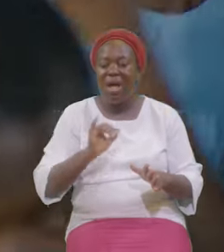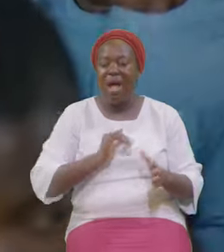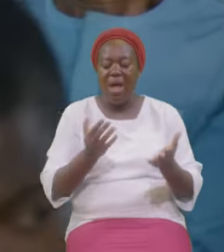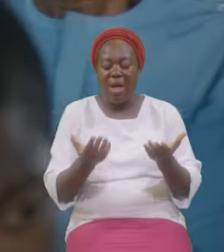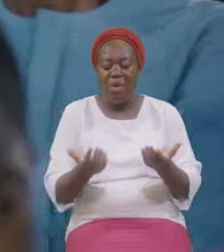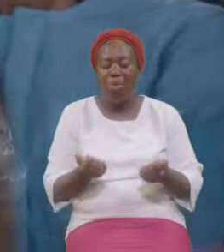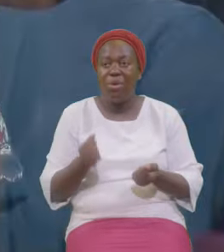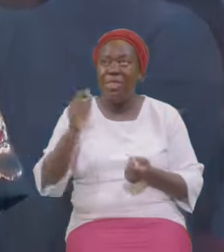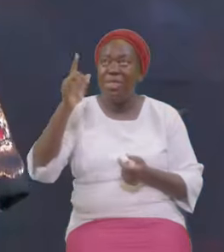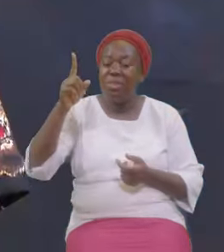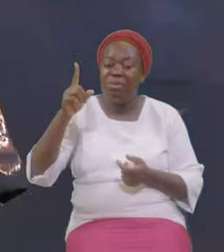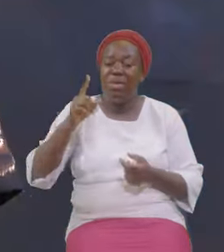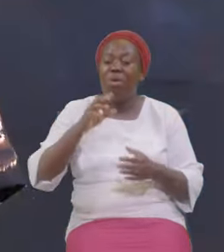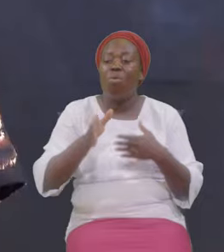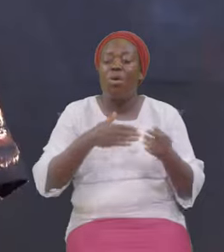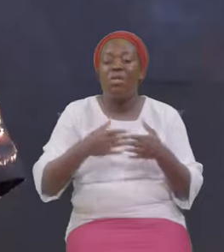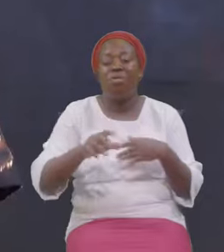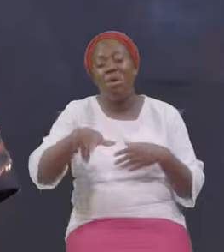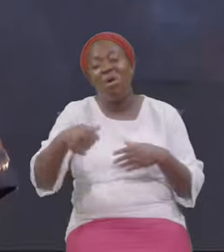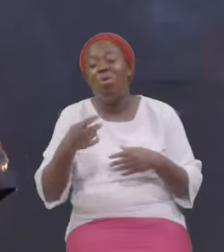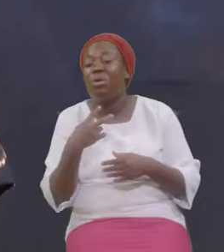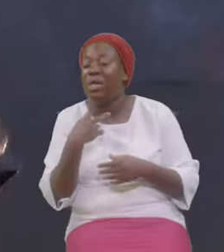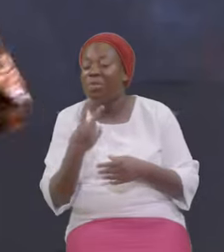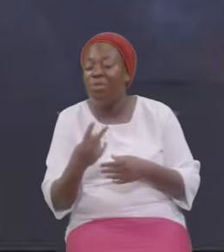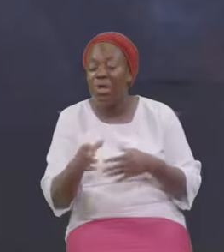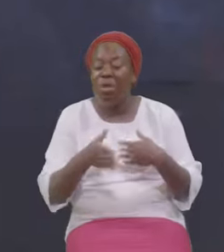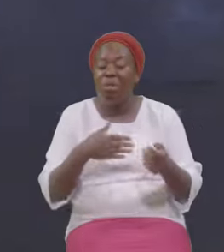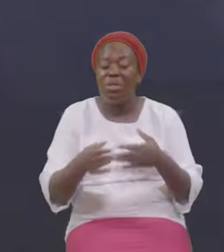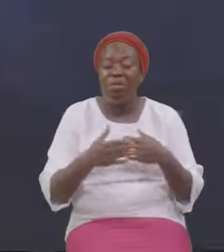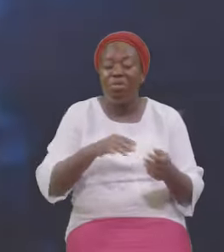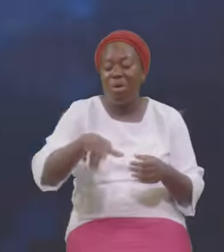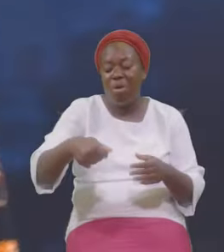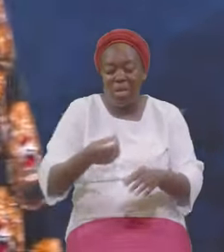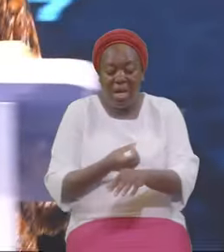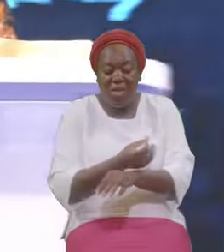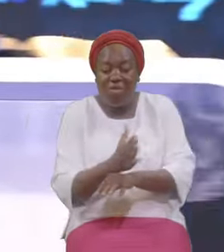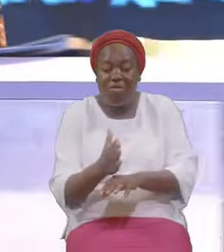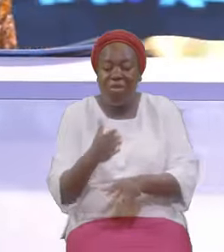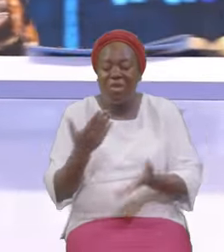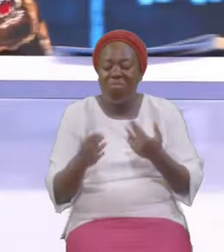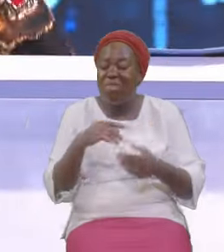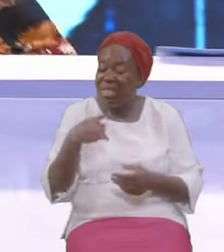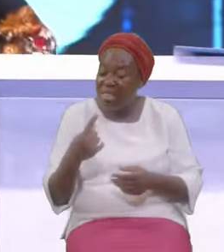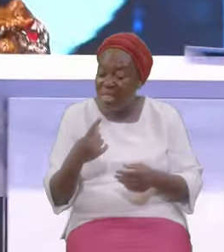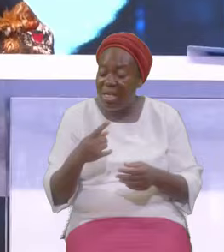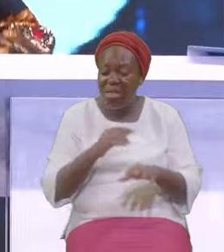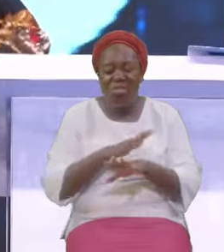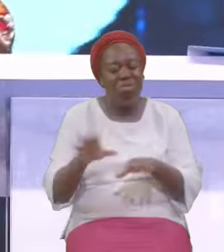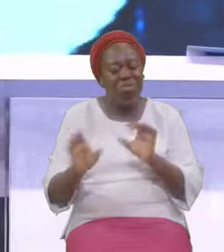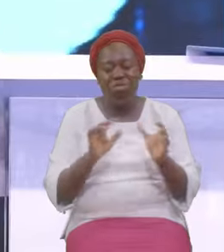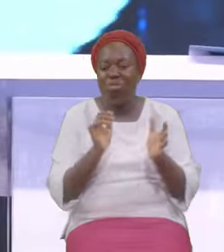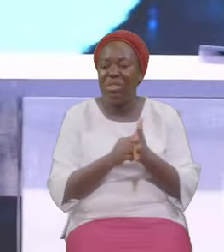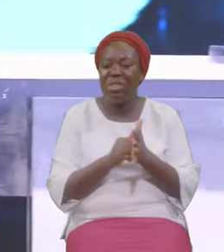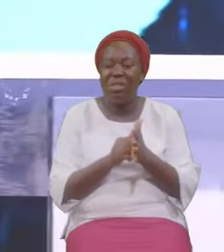other voice, whatever other influence may say, don't do that. You